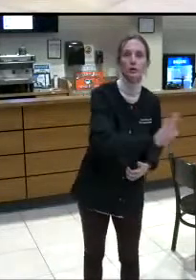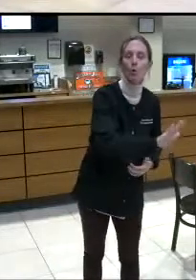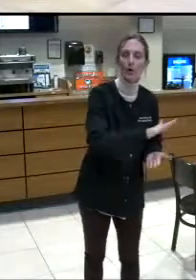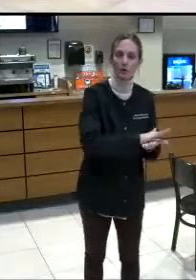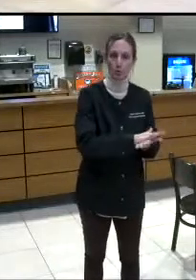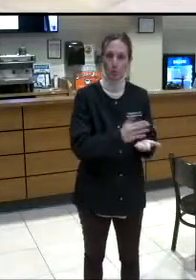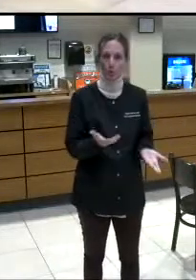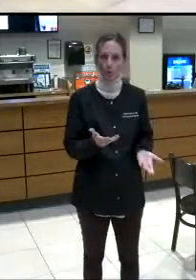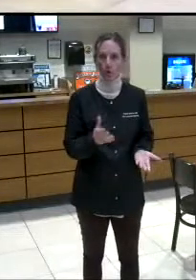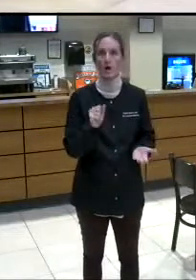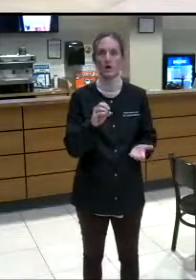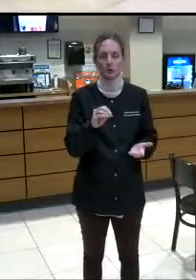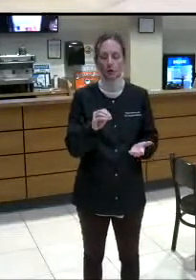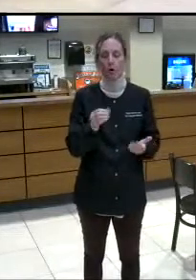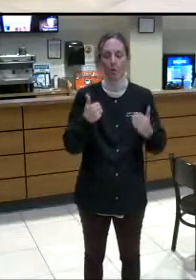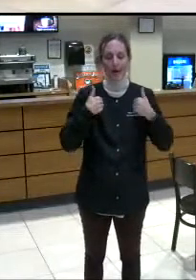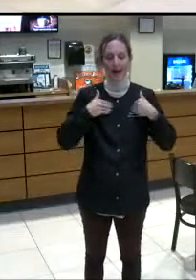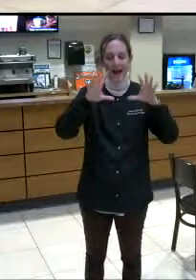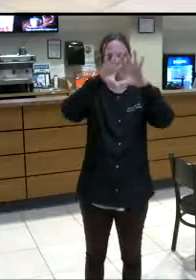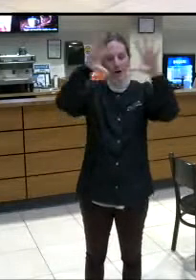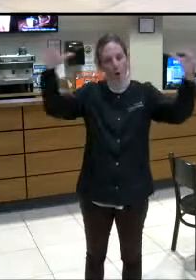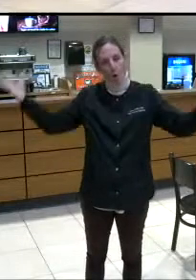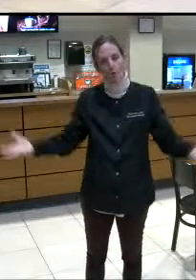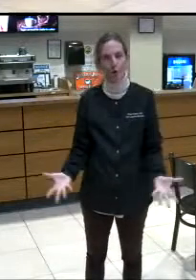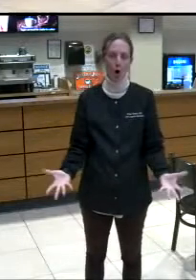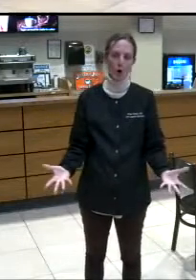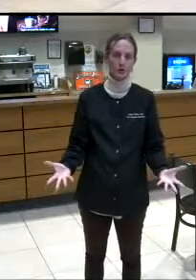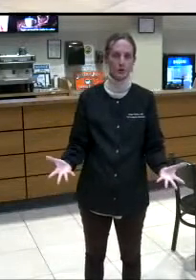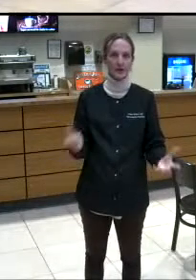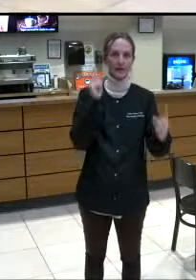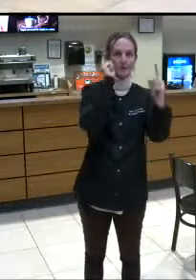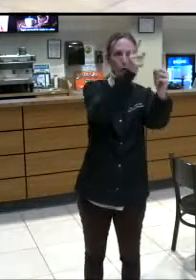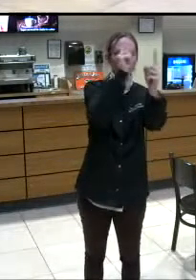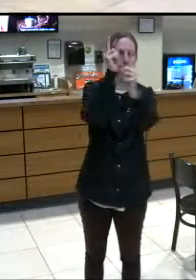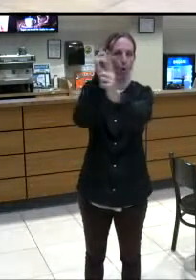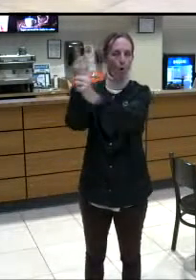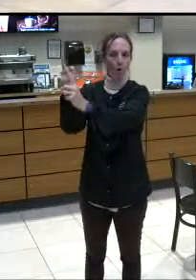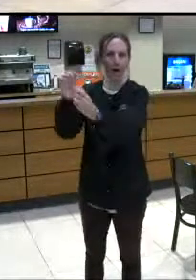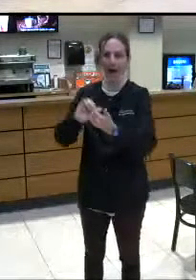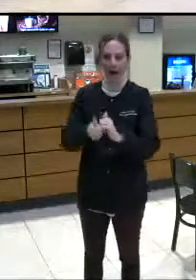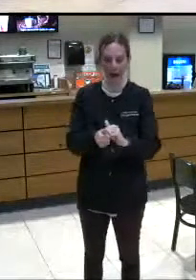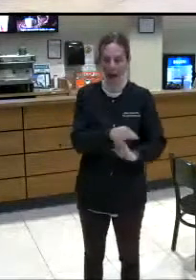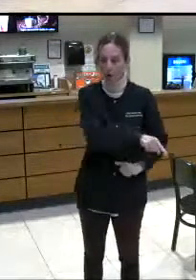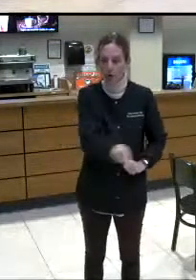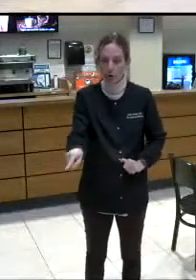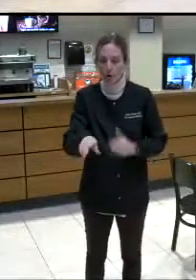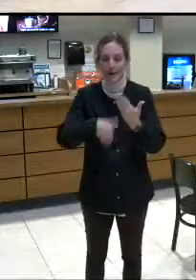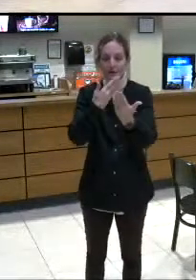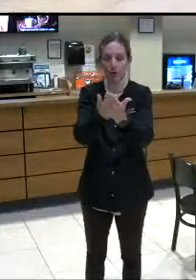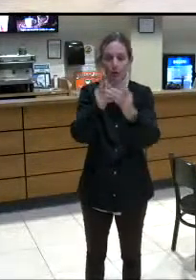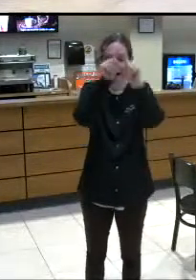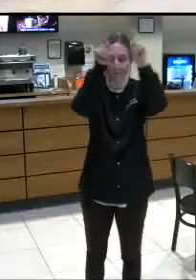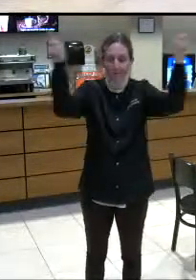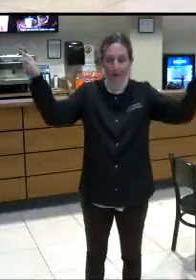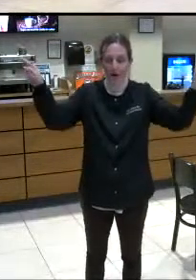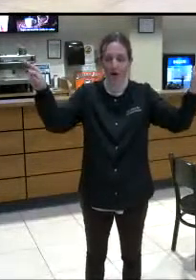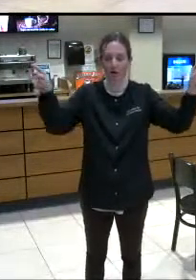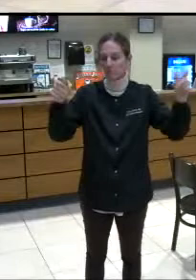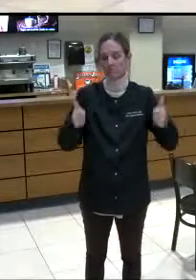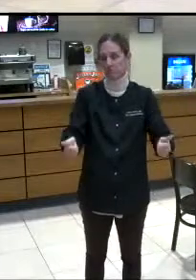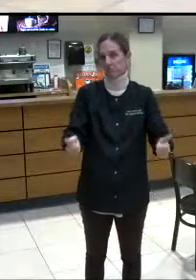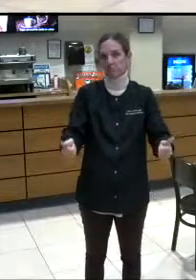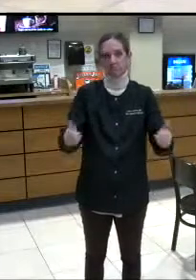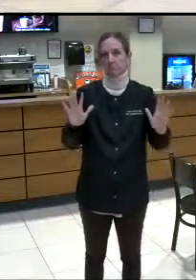How they get there is really the autonomy of the principal as he or she works with their team. Okay. And then I